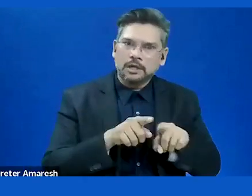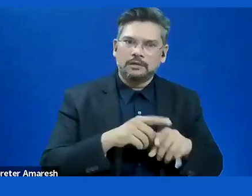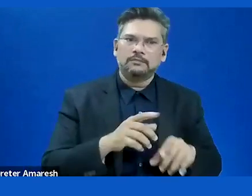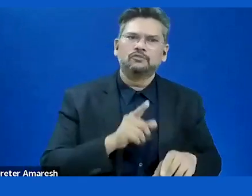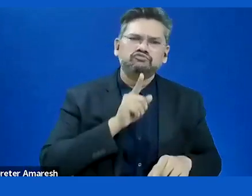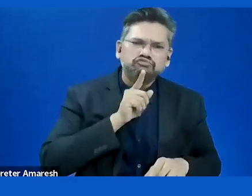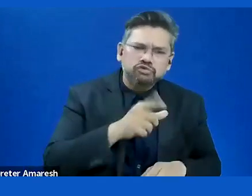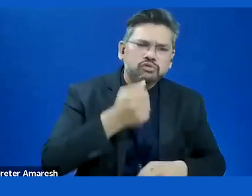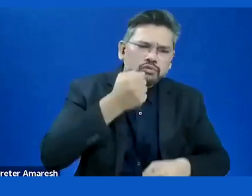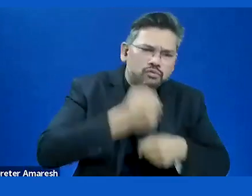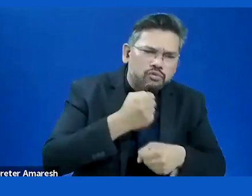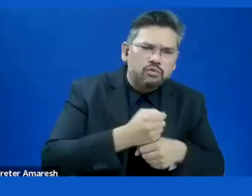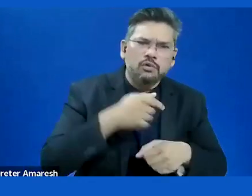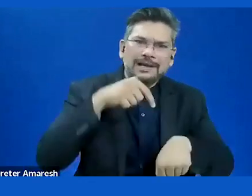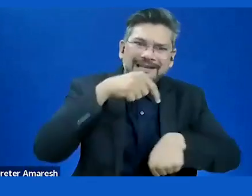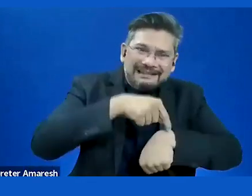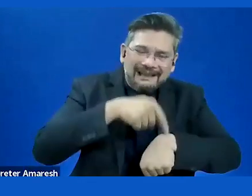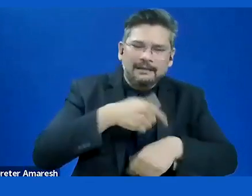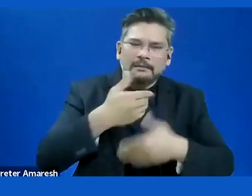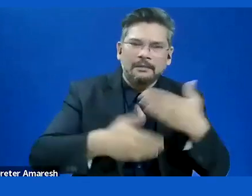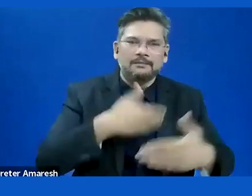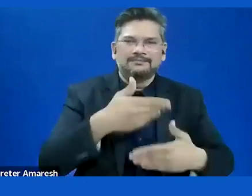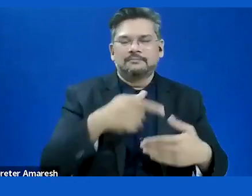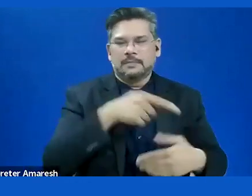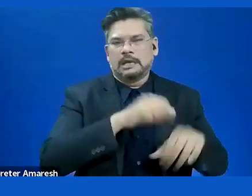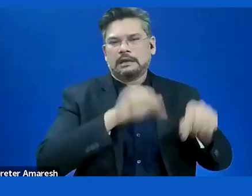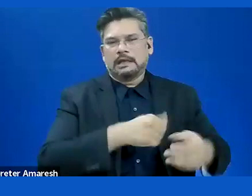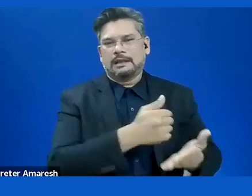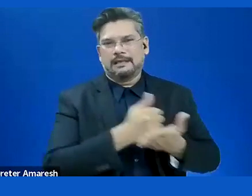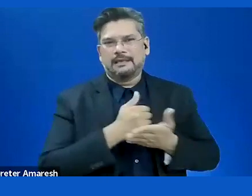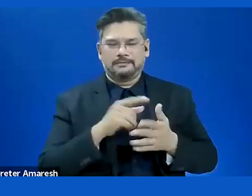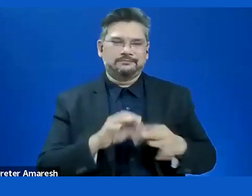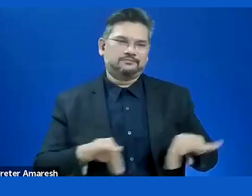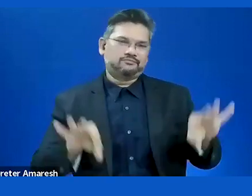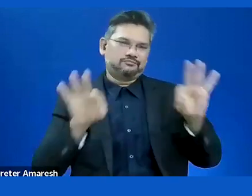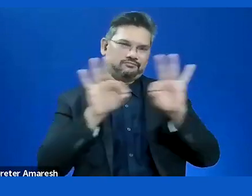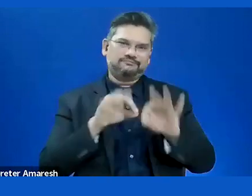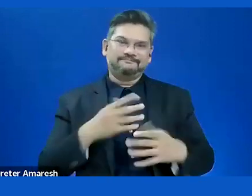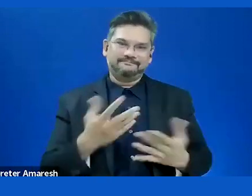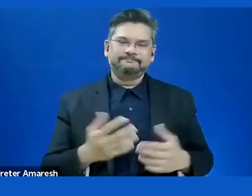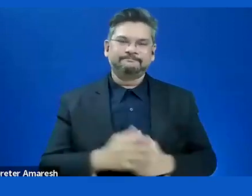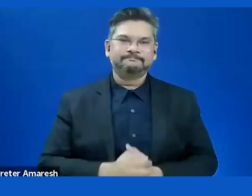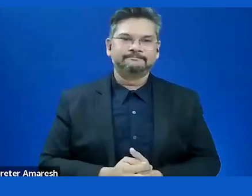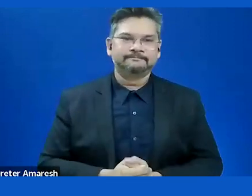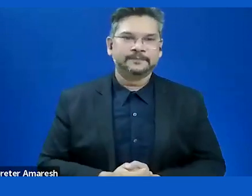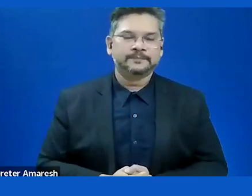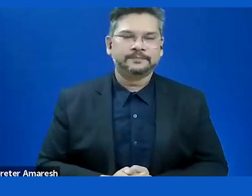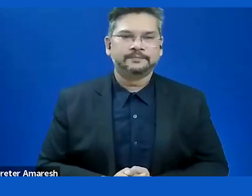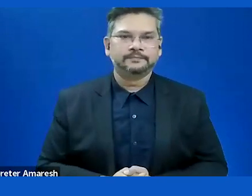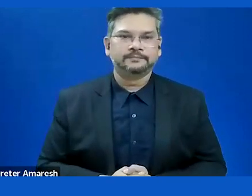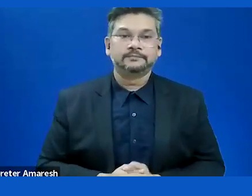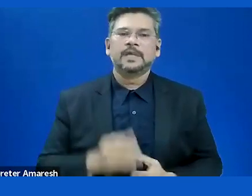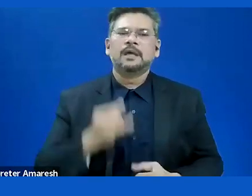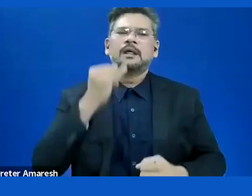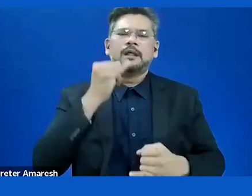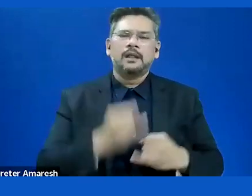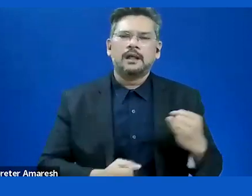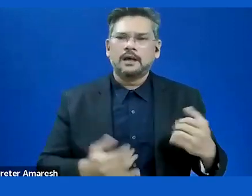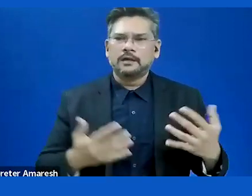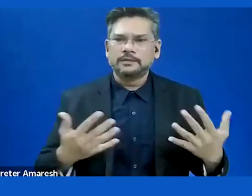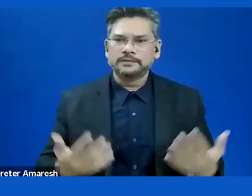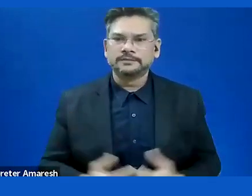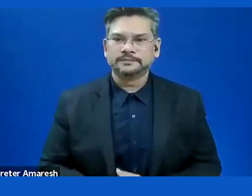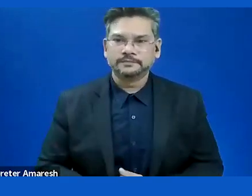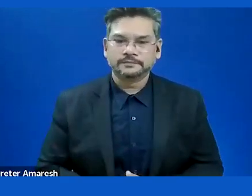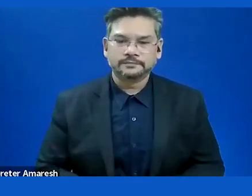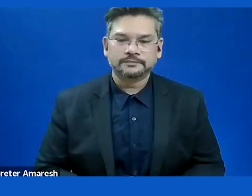just conformance is probably bad. Now, one last thing that I think tech can help developers